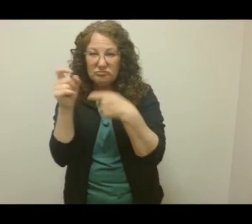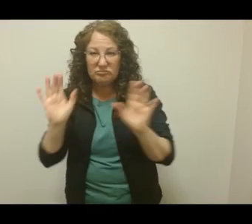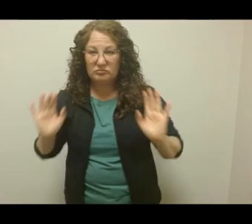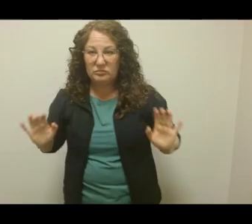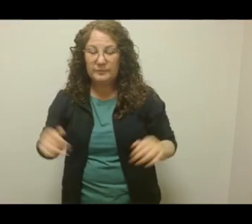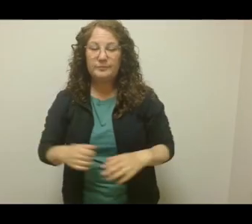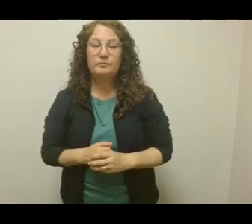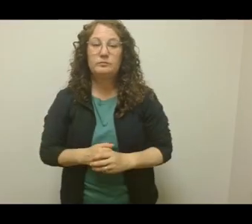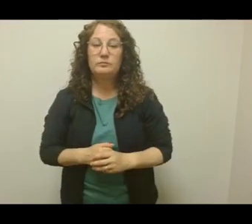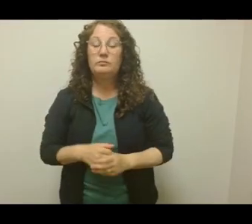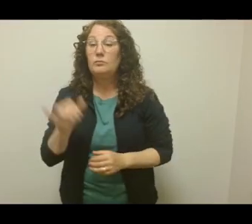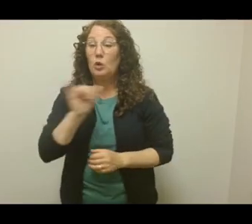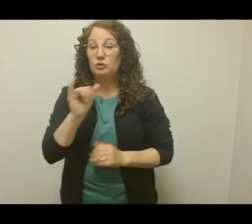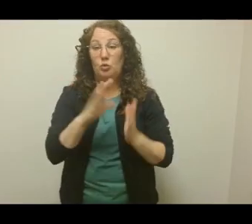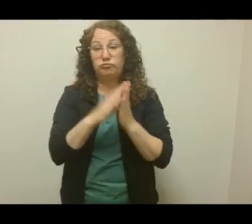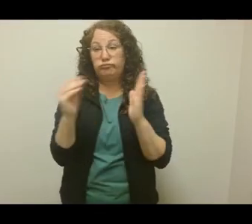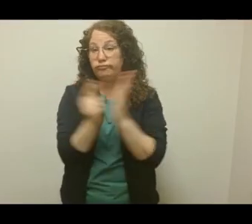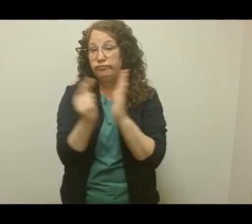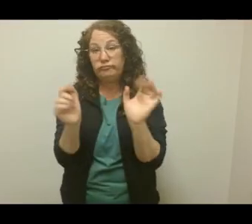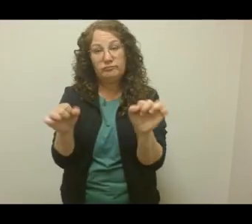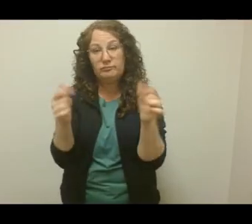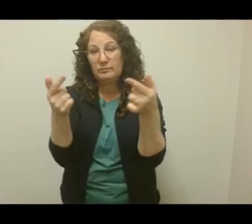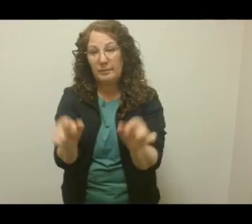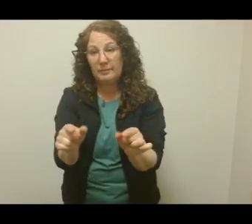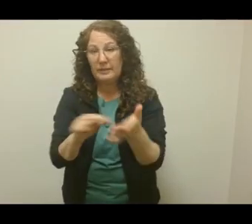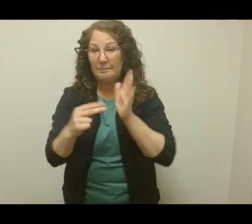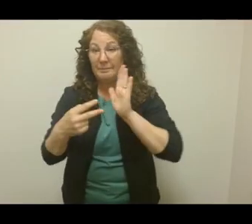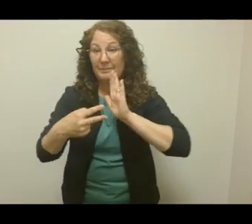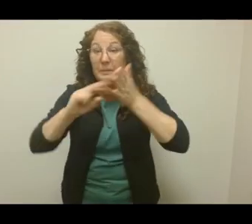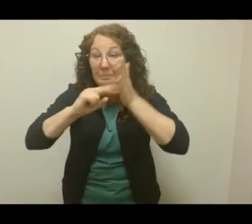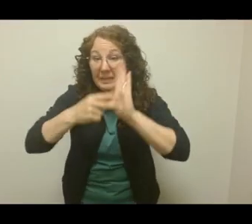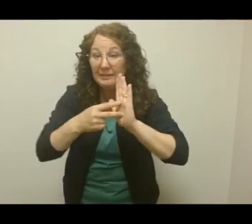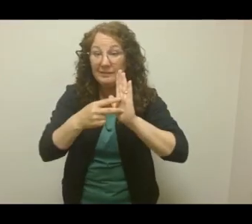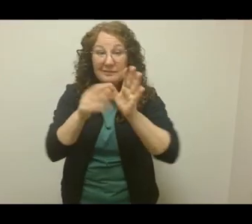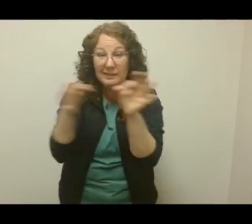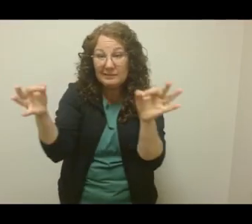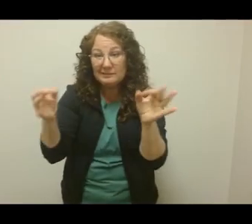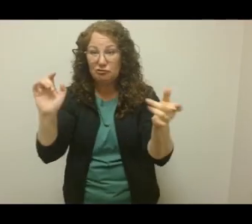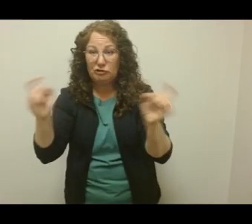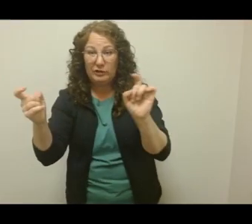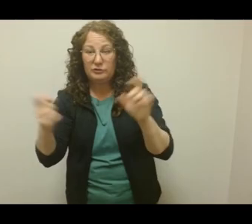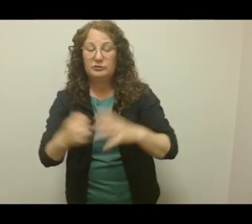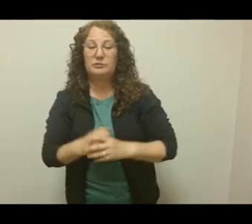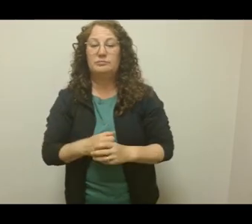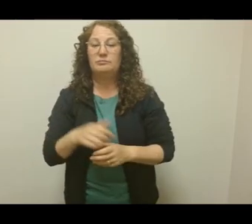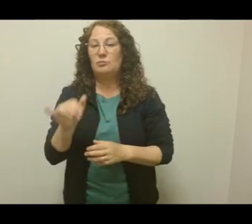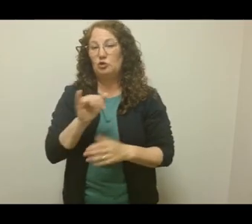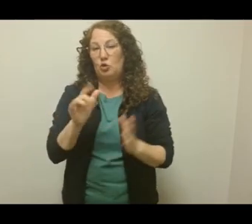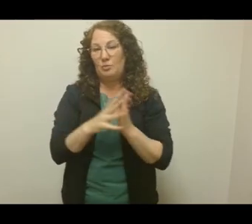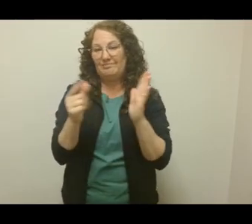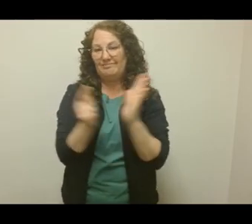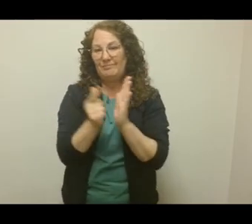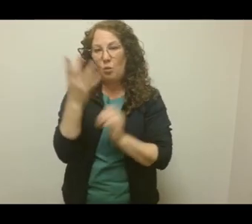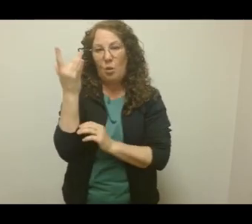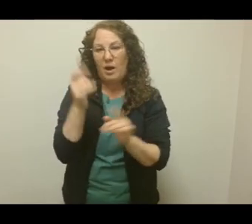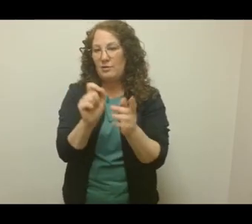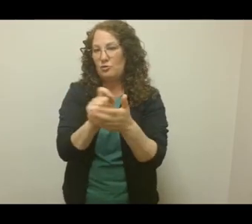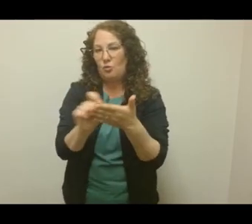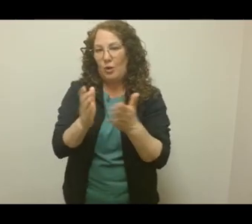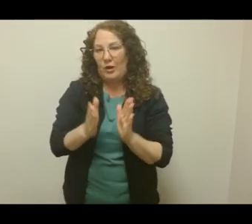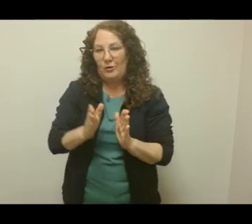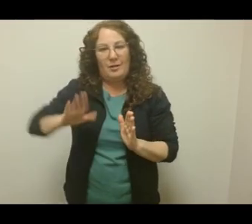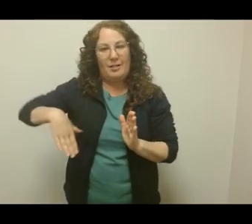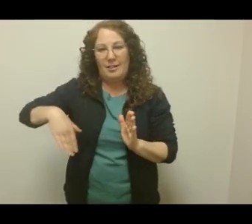can result in plagiarism, right? The meaning might be changed, and simply plagiarism because the writer has not